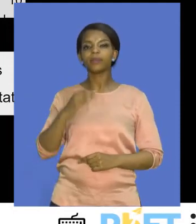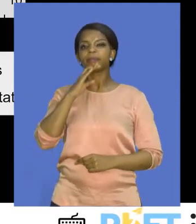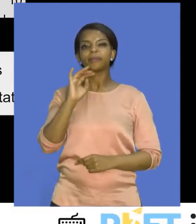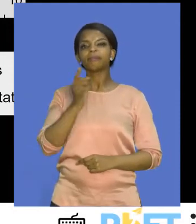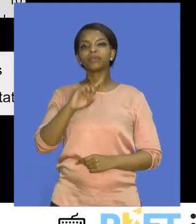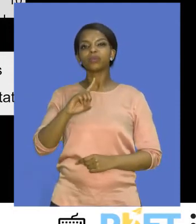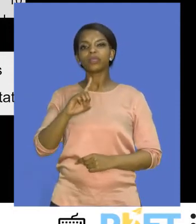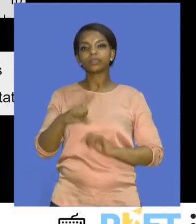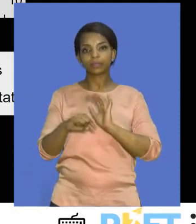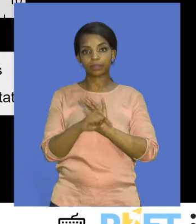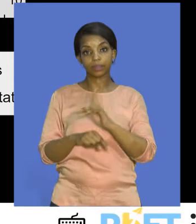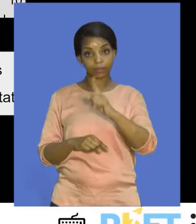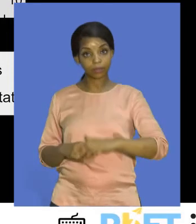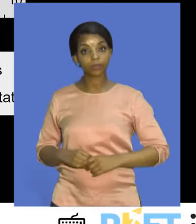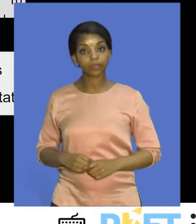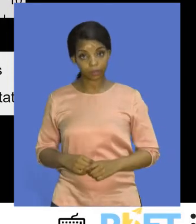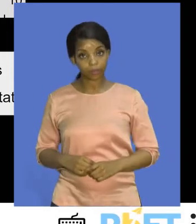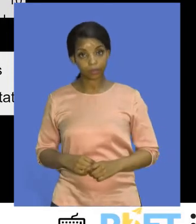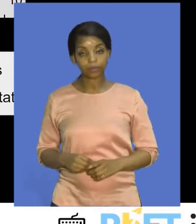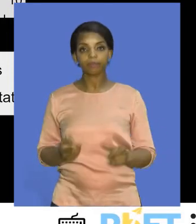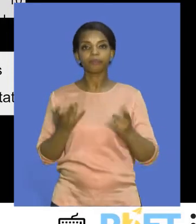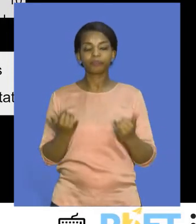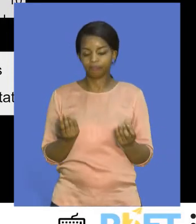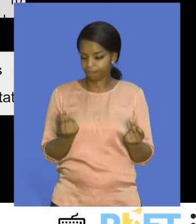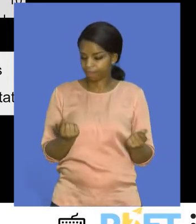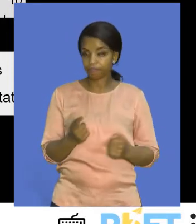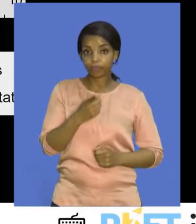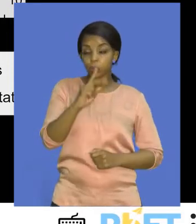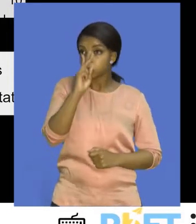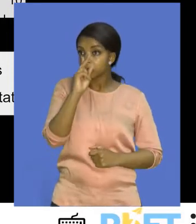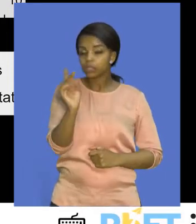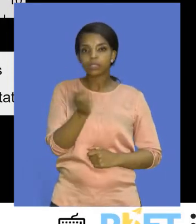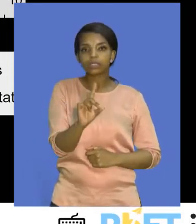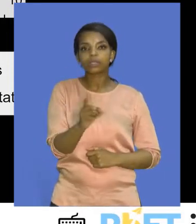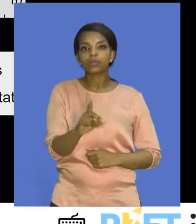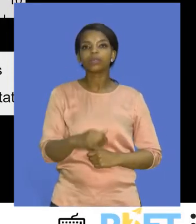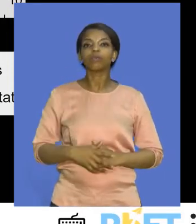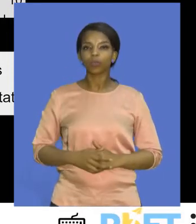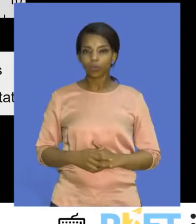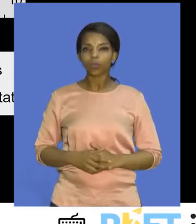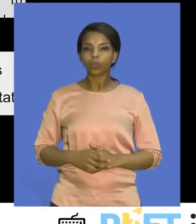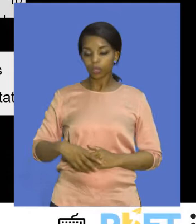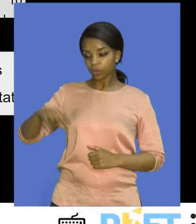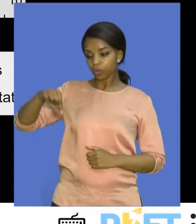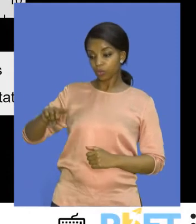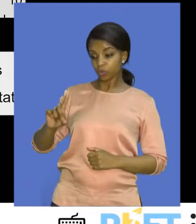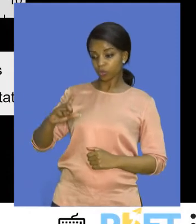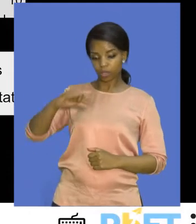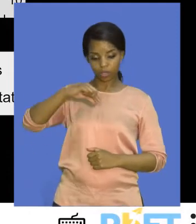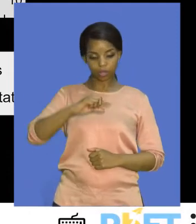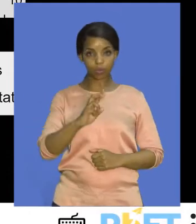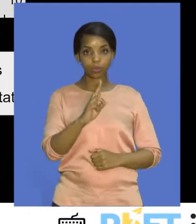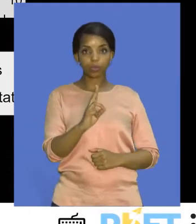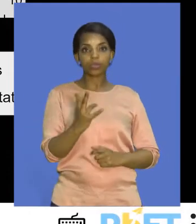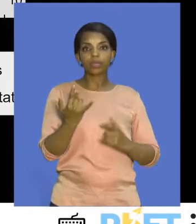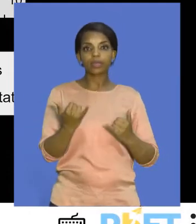can immediately see that the force exerted by Q1 on Q2 almost doubles, that is 19,9, which